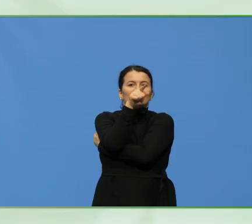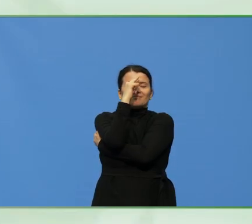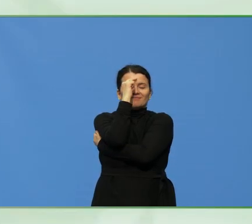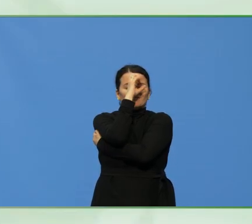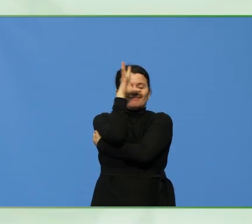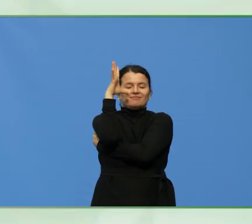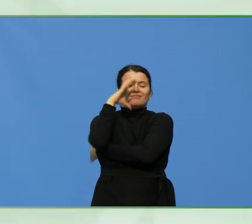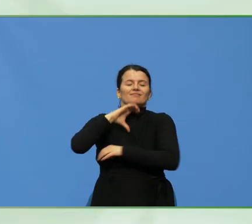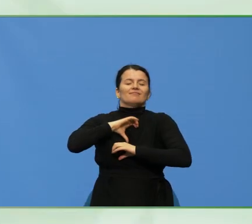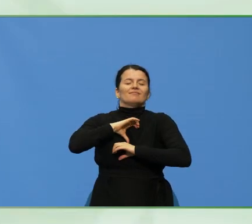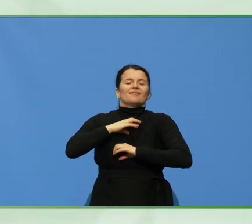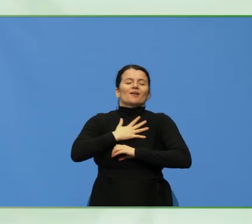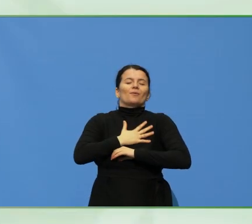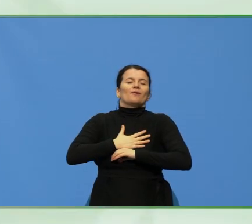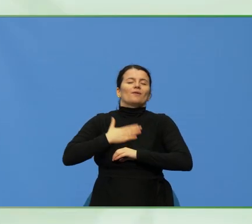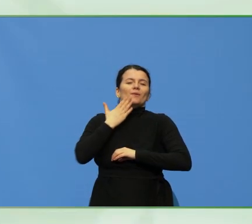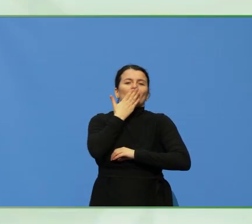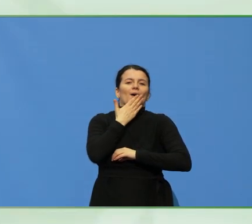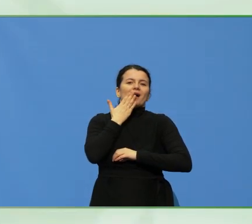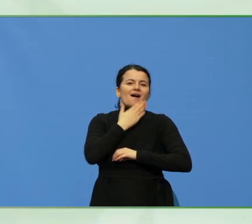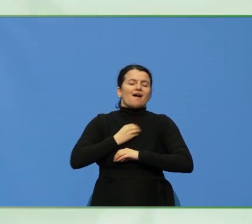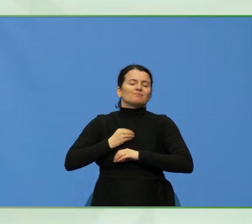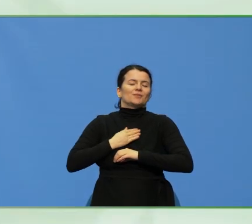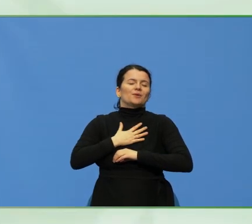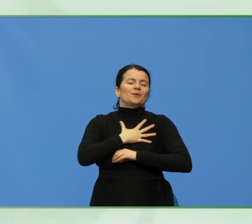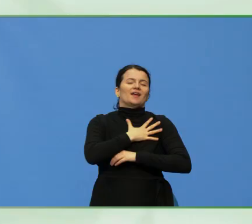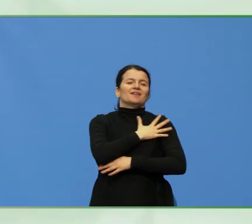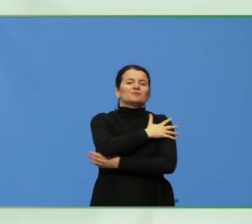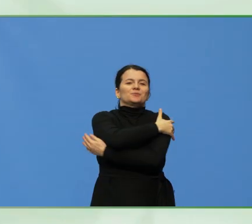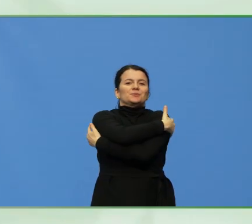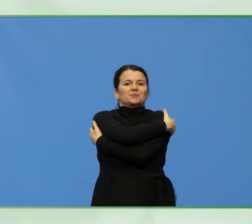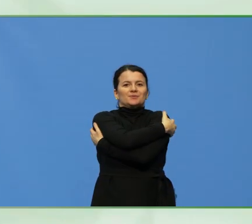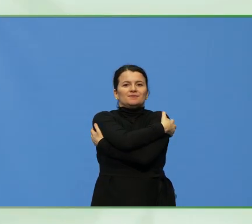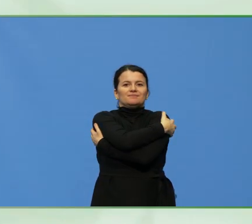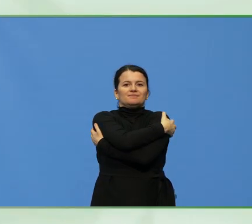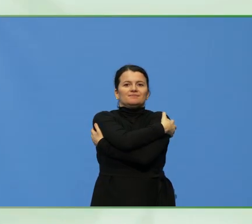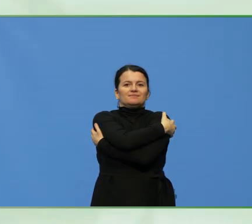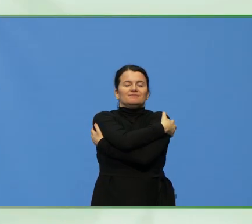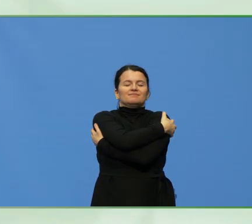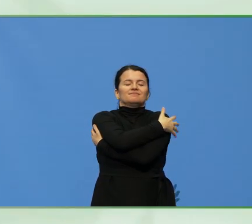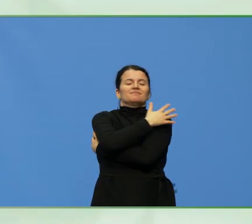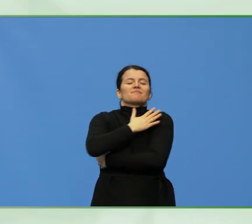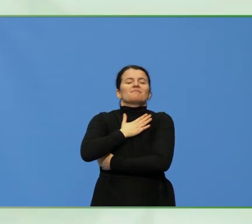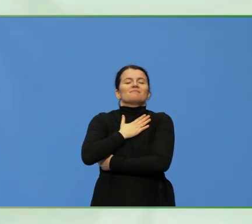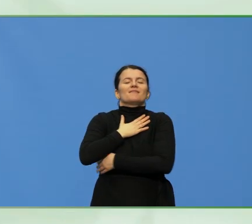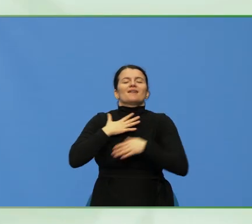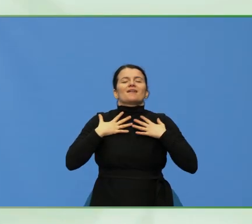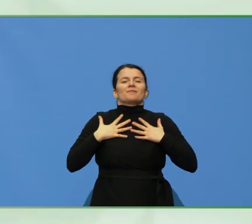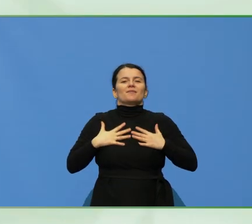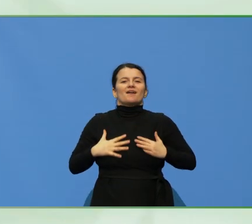around your heart. I want you to take a moment just to appreciate your body, this vessel. Squeeze